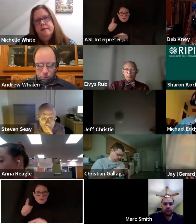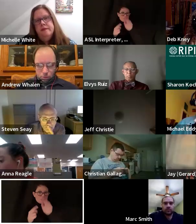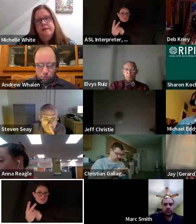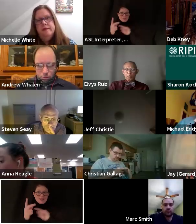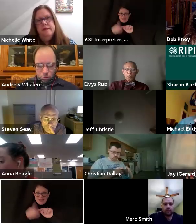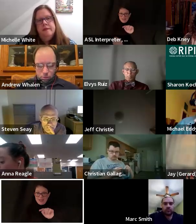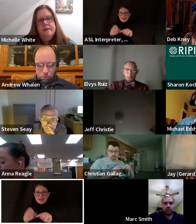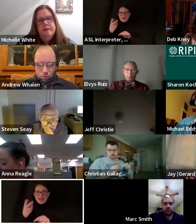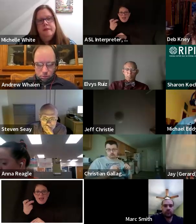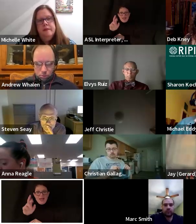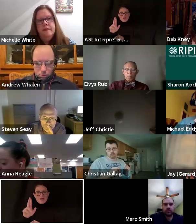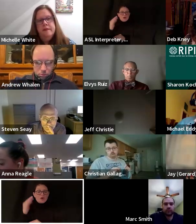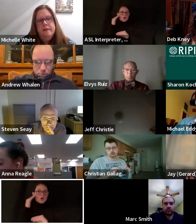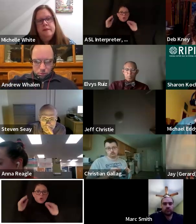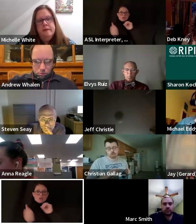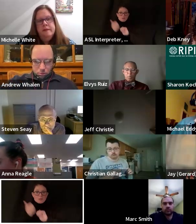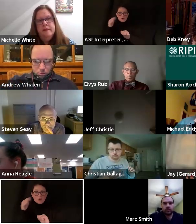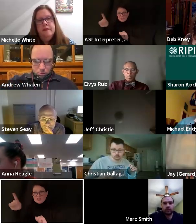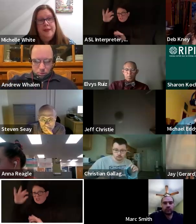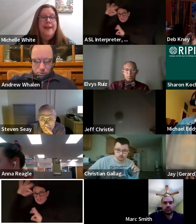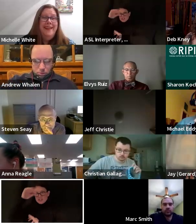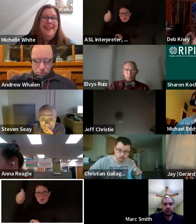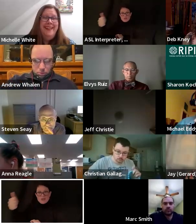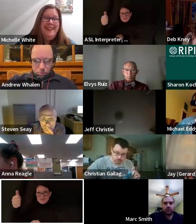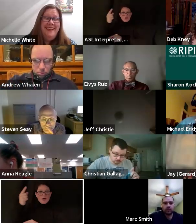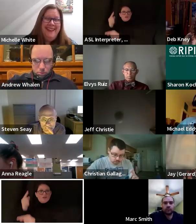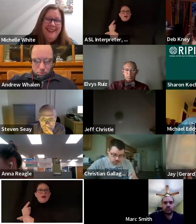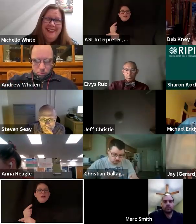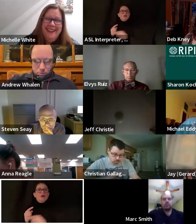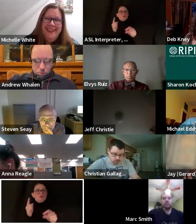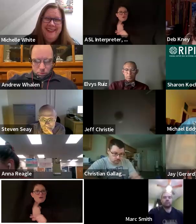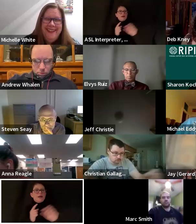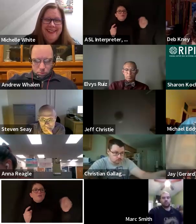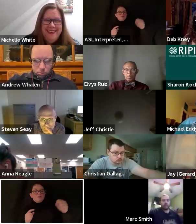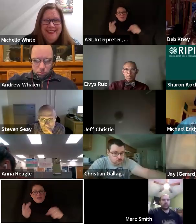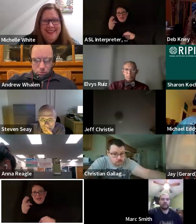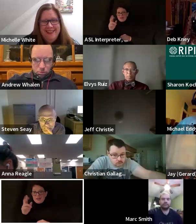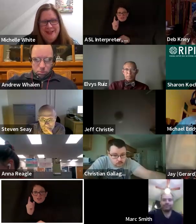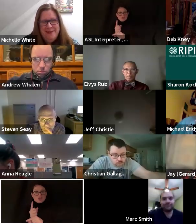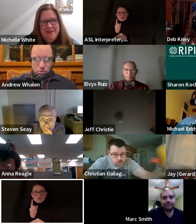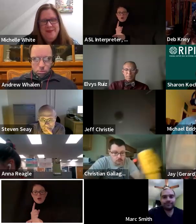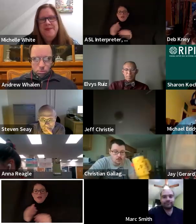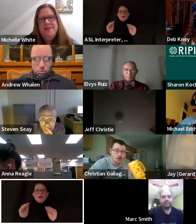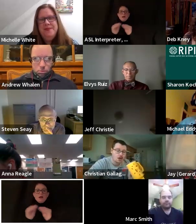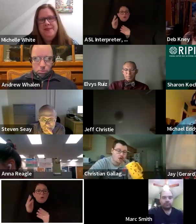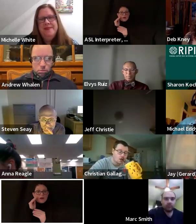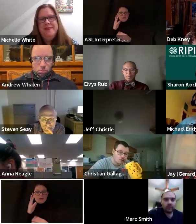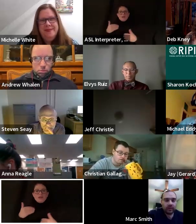is. Like Heather's the one who would know the most, and she doesn't know yet, right, Heather? So once we have more